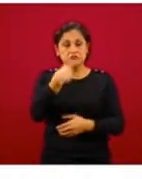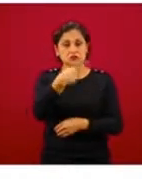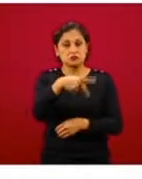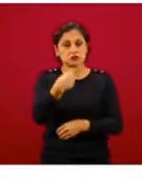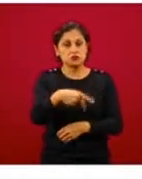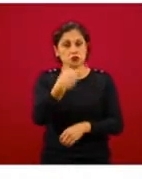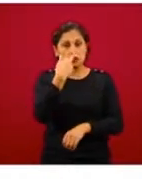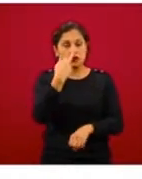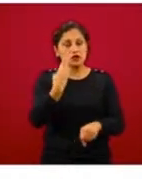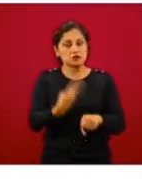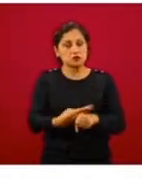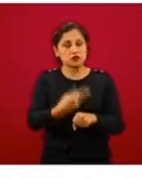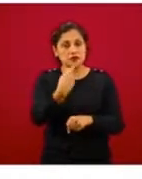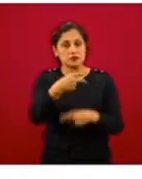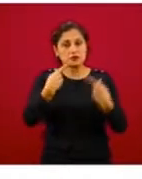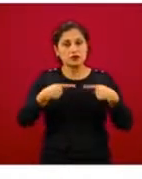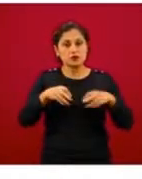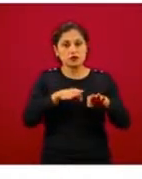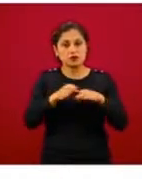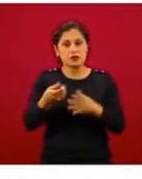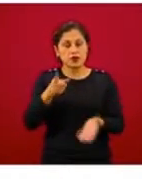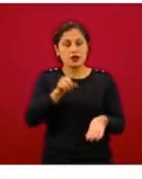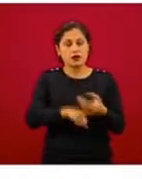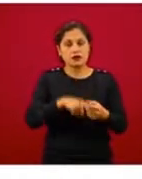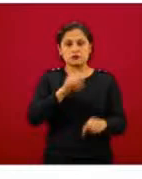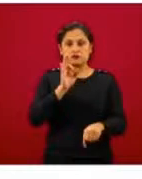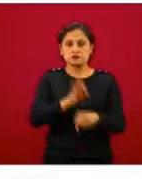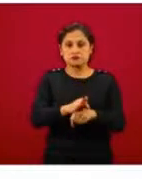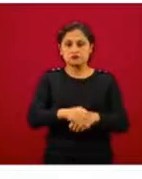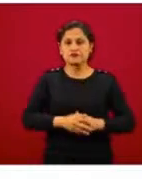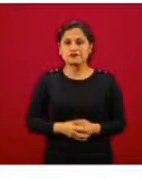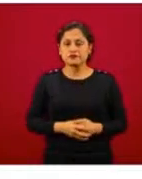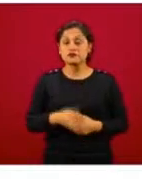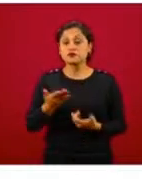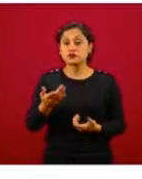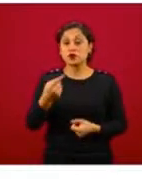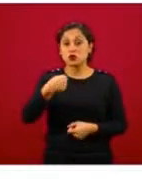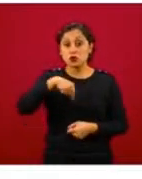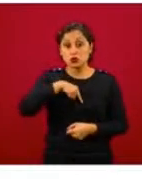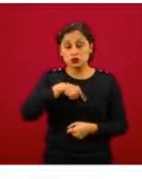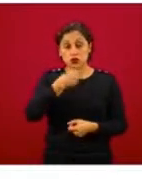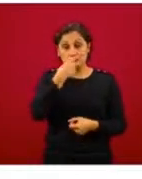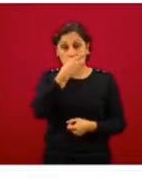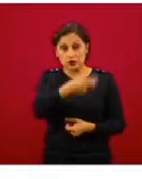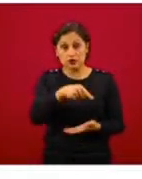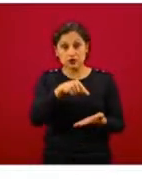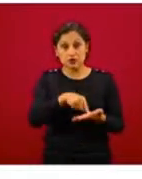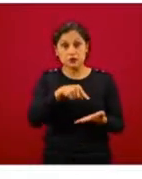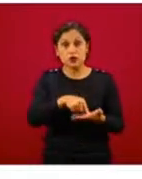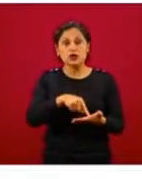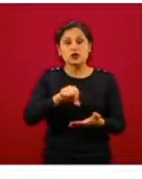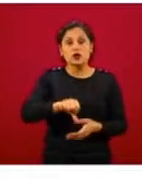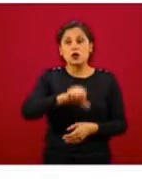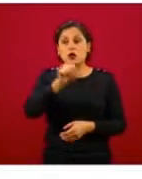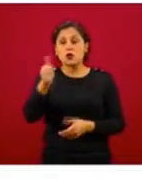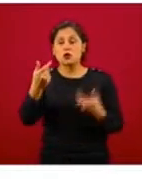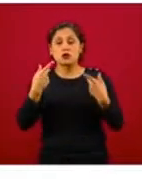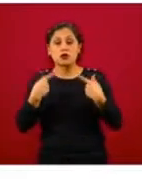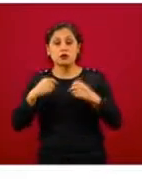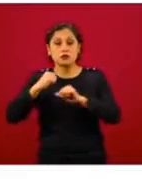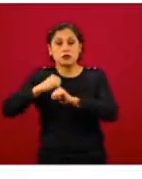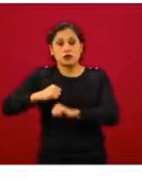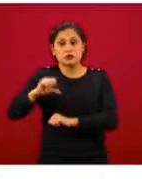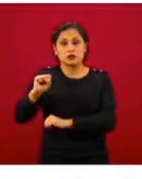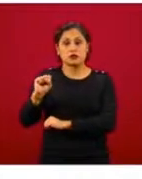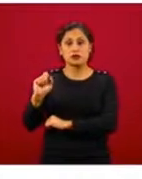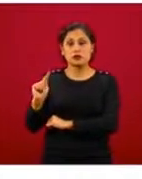your workplace. And this is to help you with your workers. We want to remind you about your self-evaluation that you will need